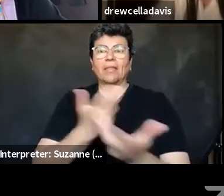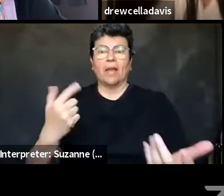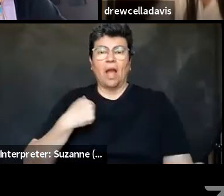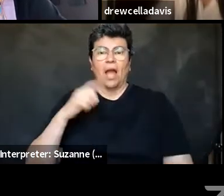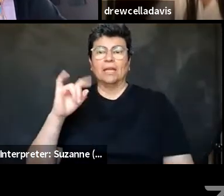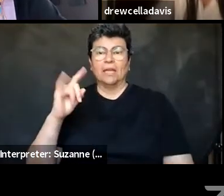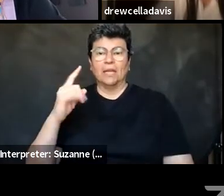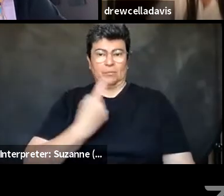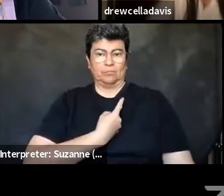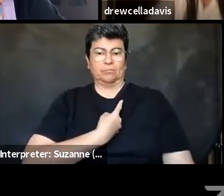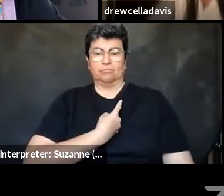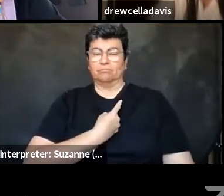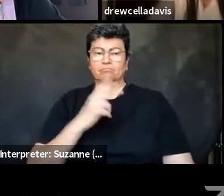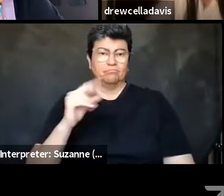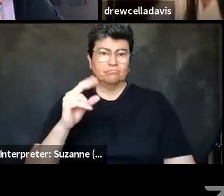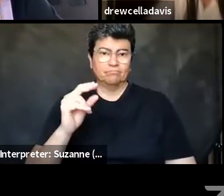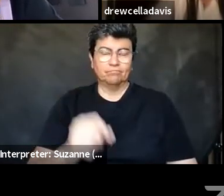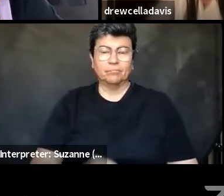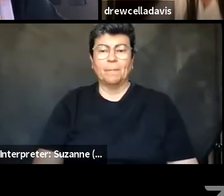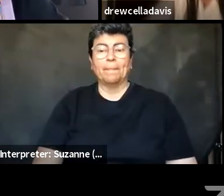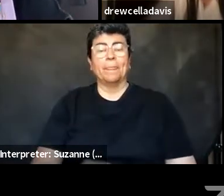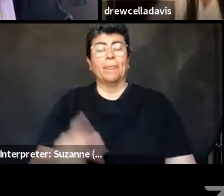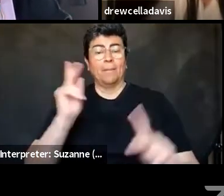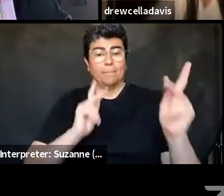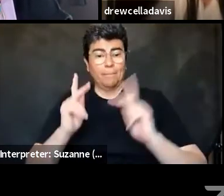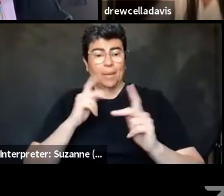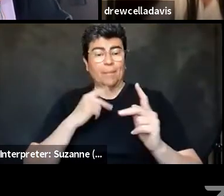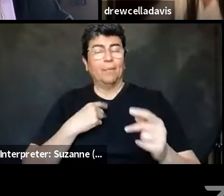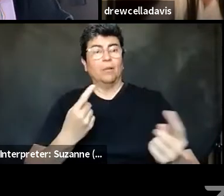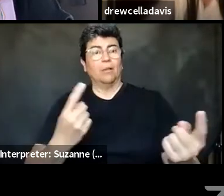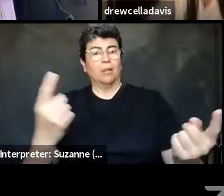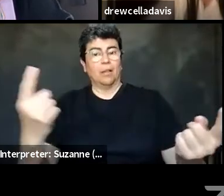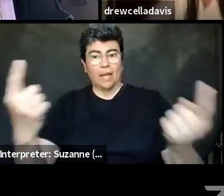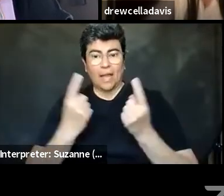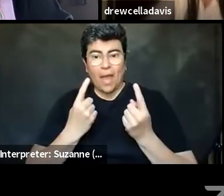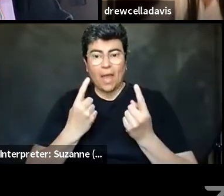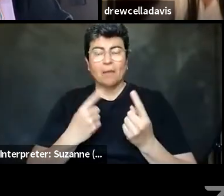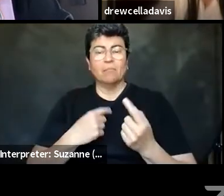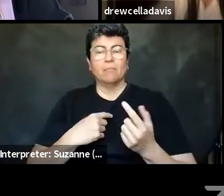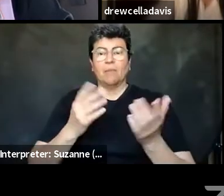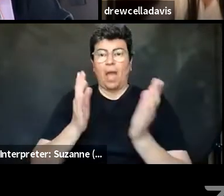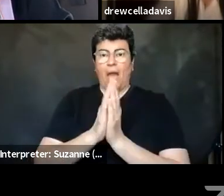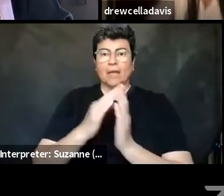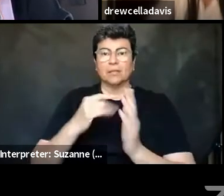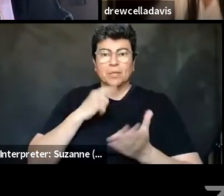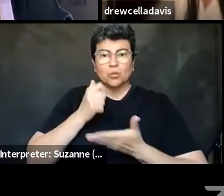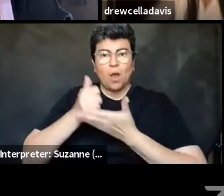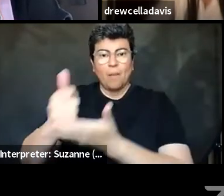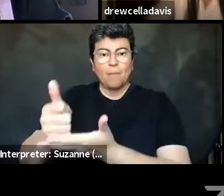on my own. People came to me and asked me to help.